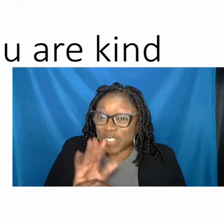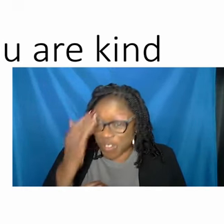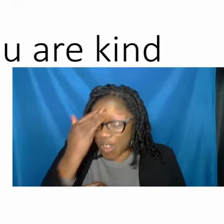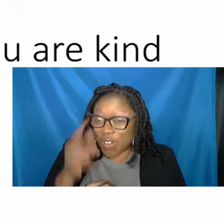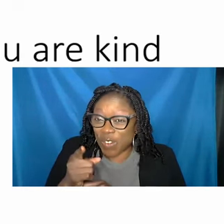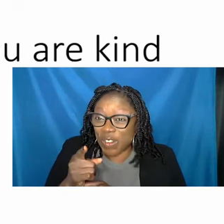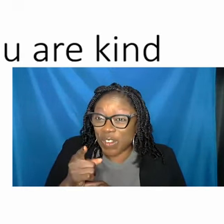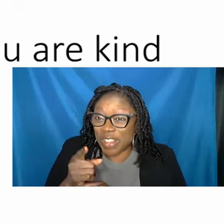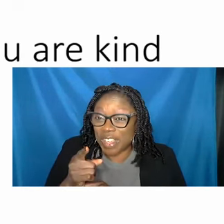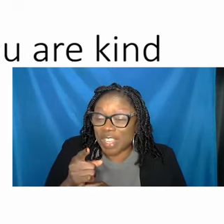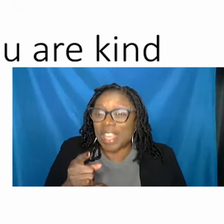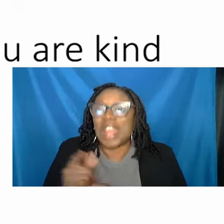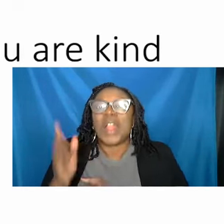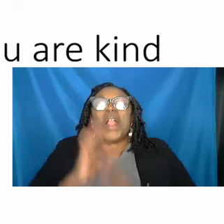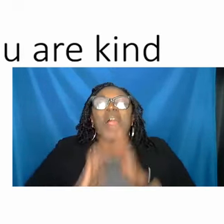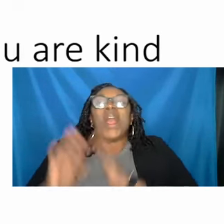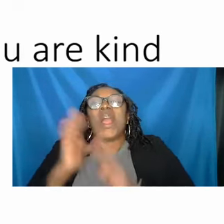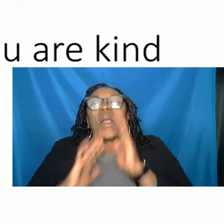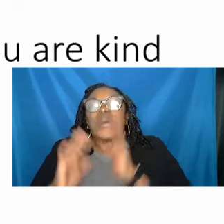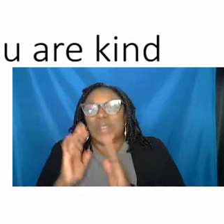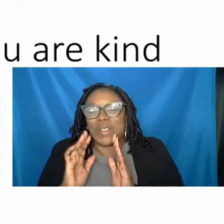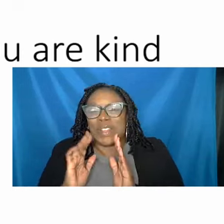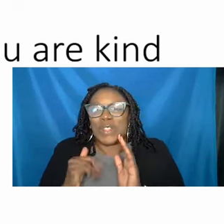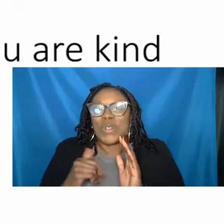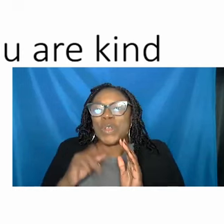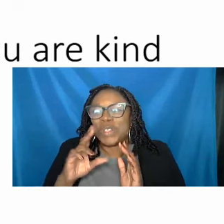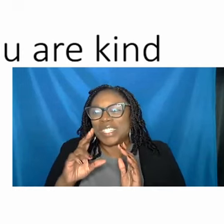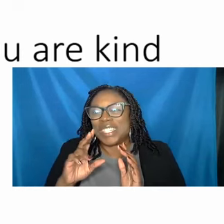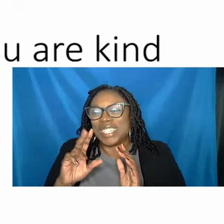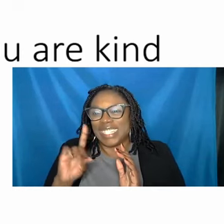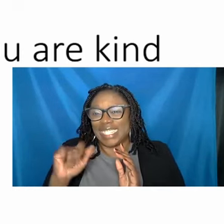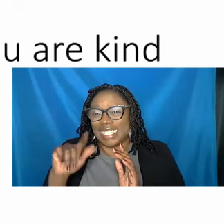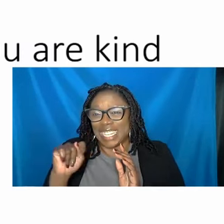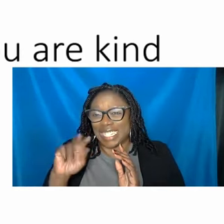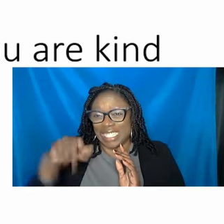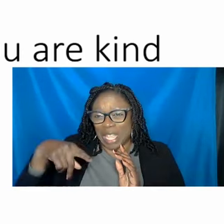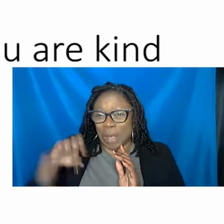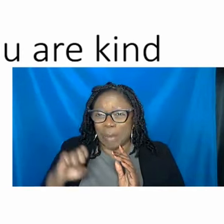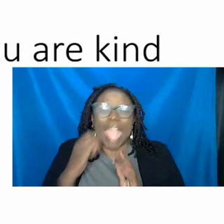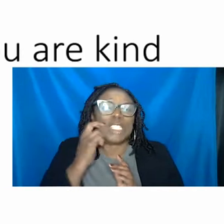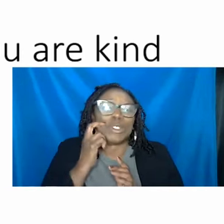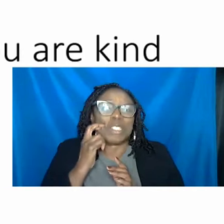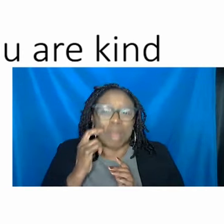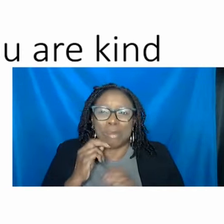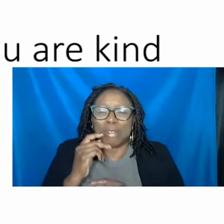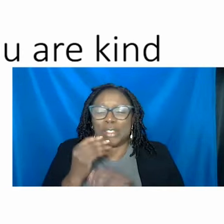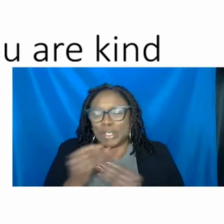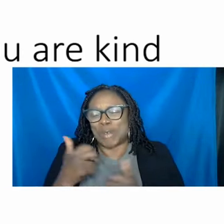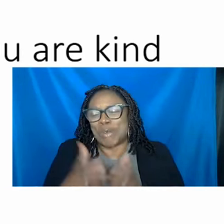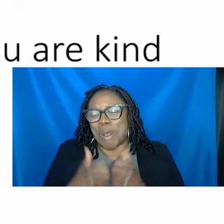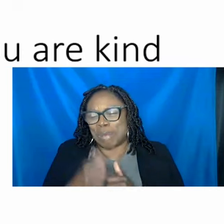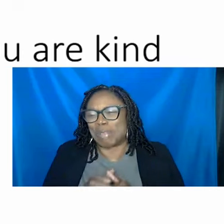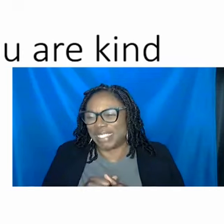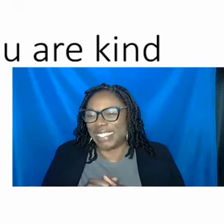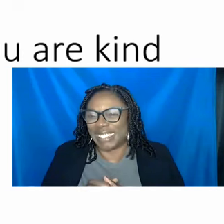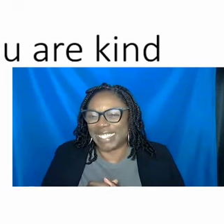use, what was it? Duct tape and chewing gum? I haven't heard about that story in